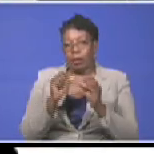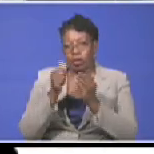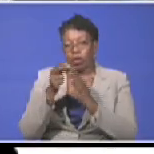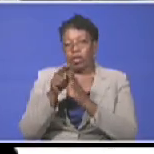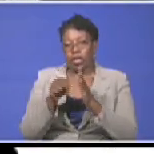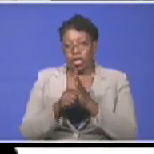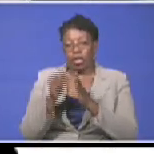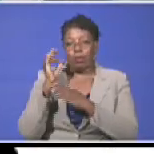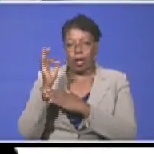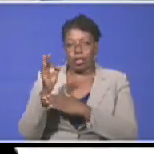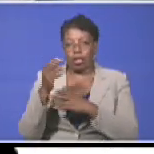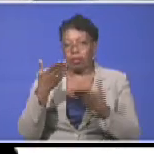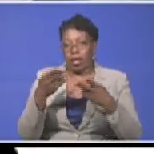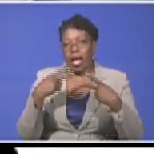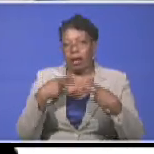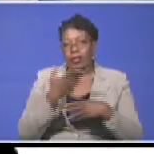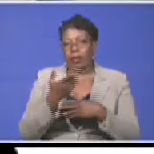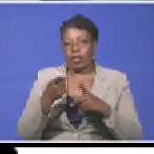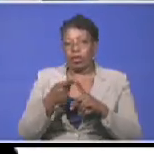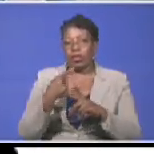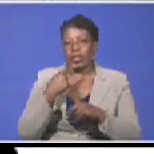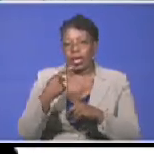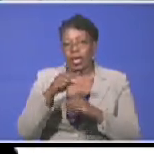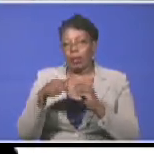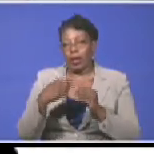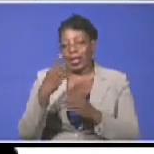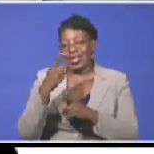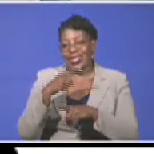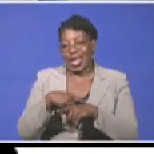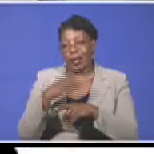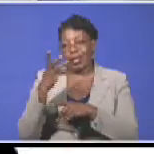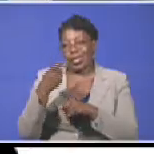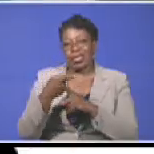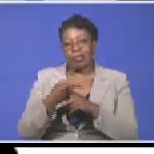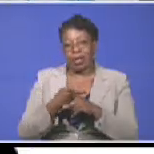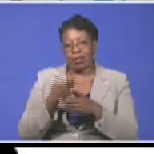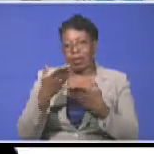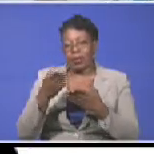may have something to say about that period of 6 months. They may want it longer.